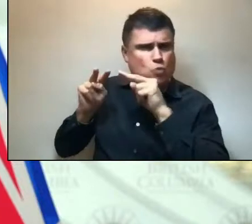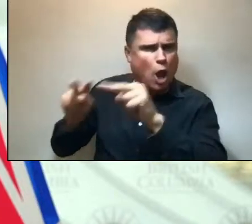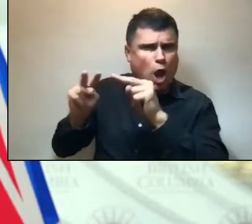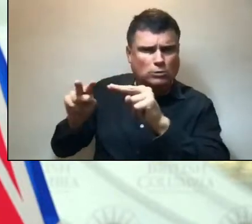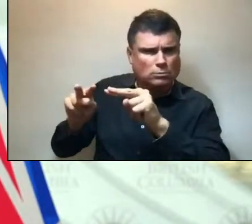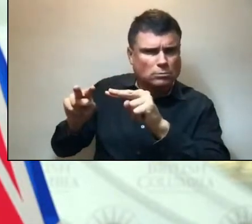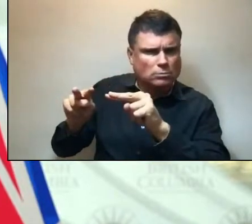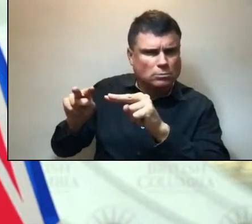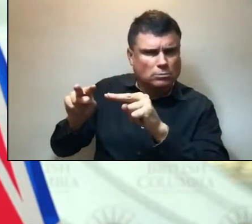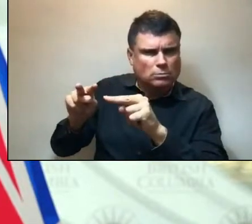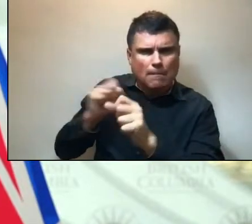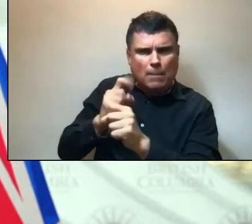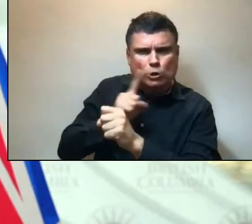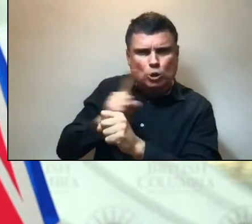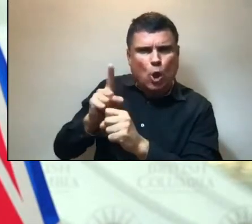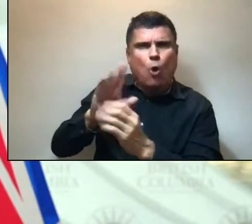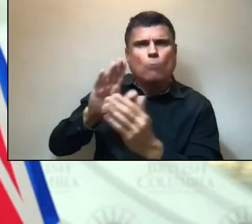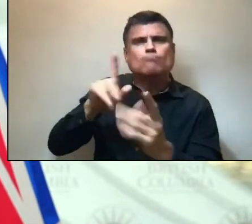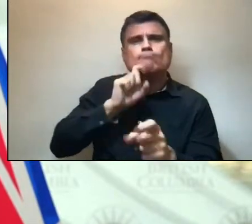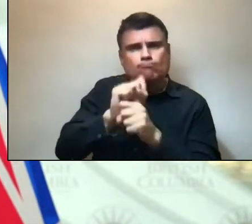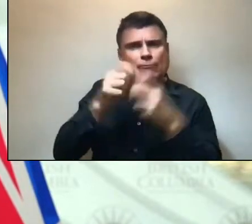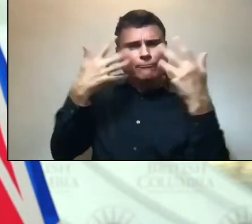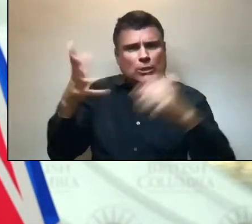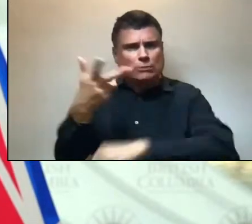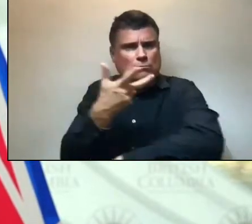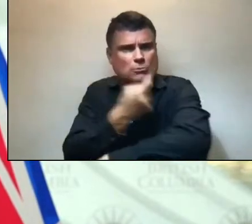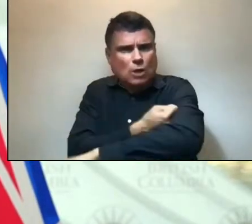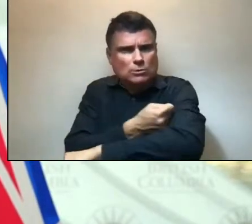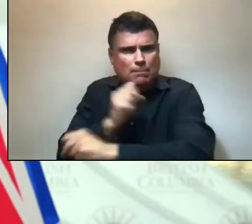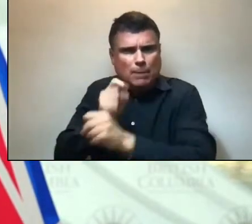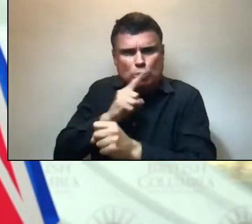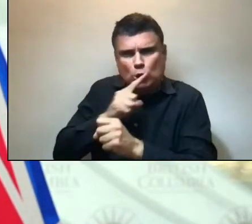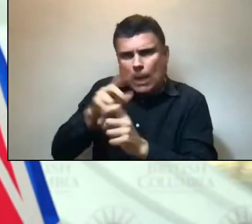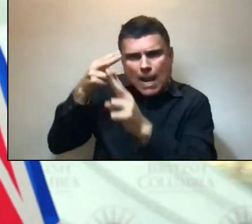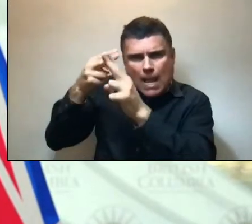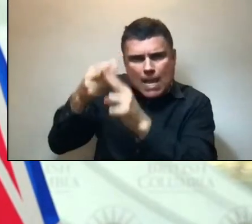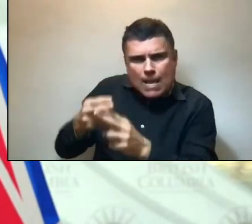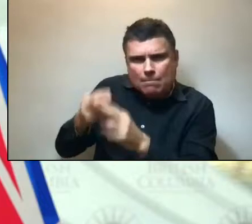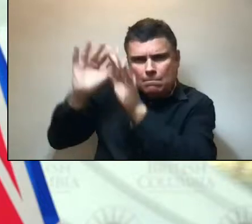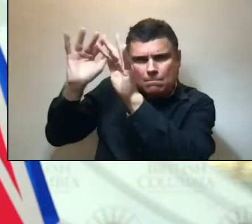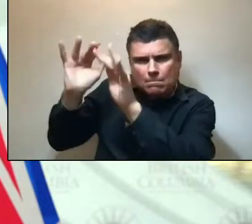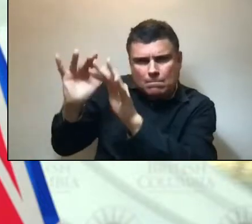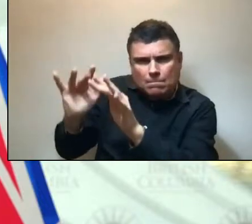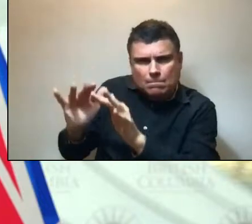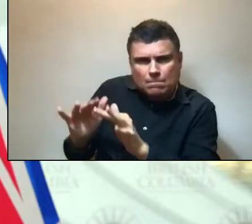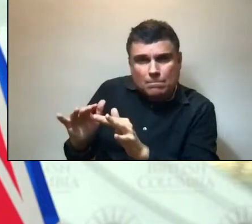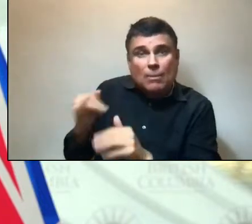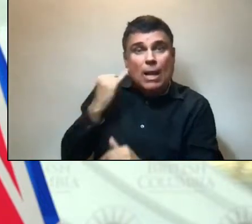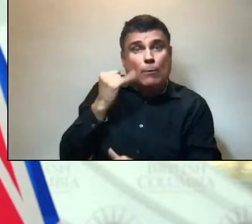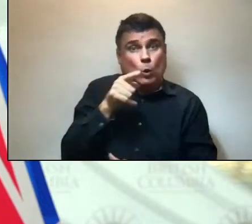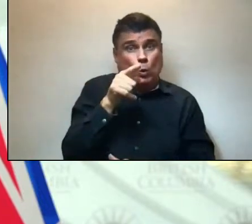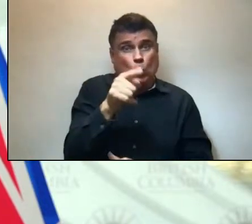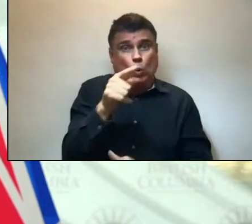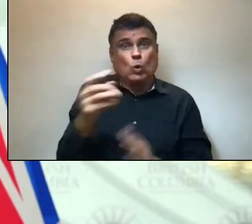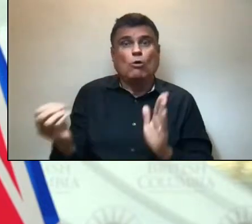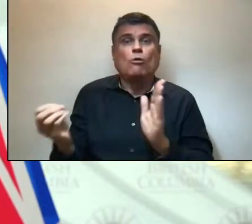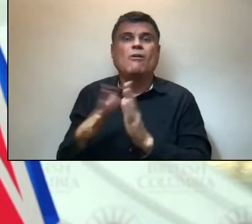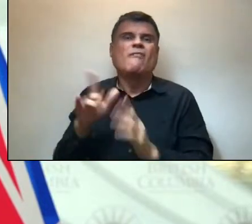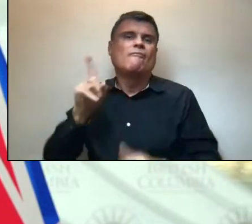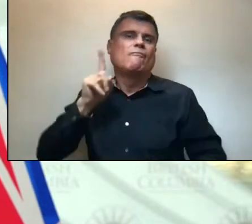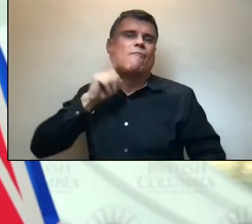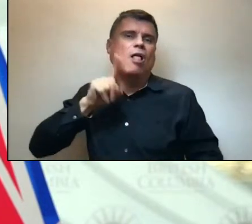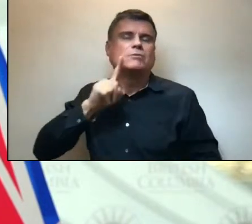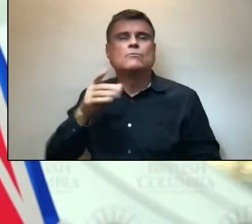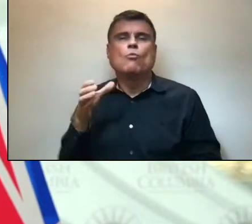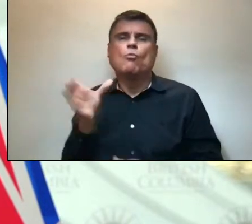system have, in fact, been vaccinated. Records that are submitted and are suspected to be fraudulent are reported to